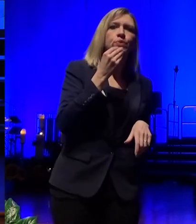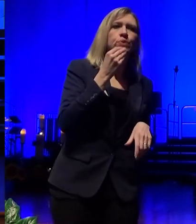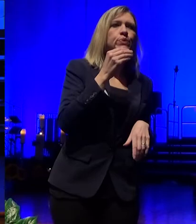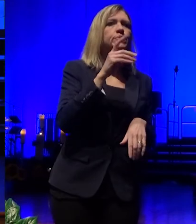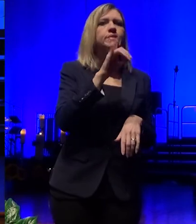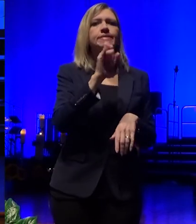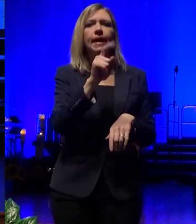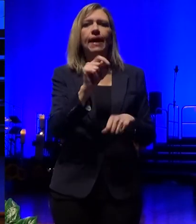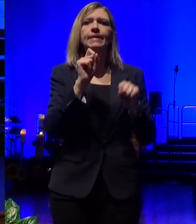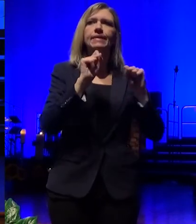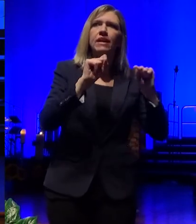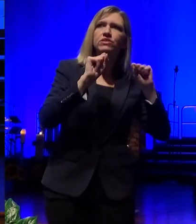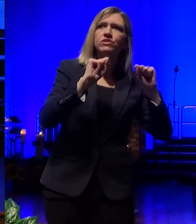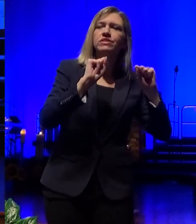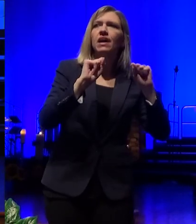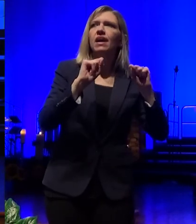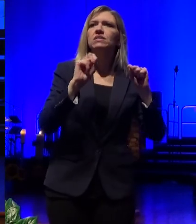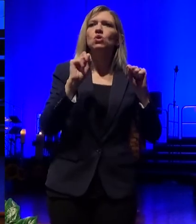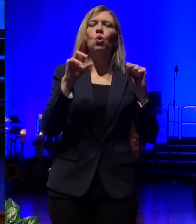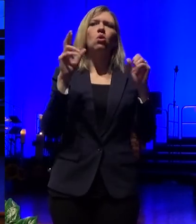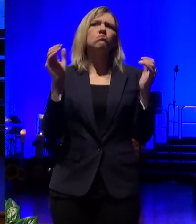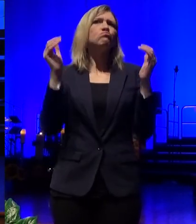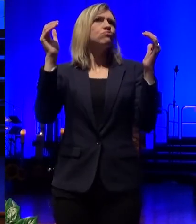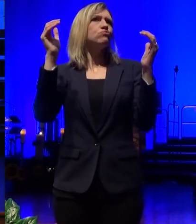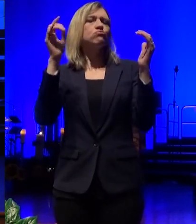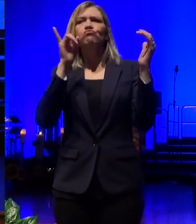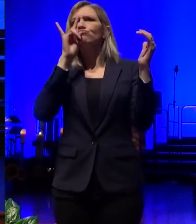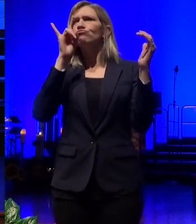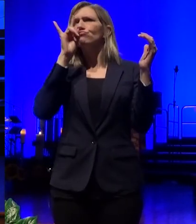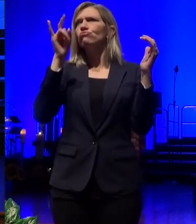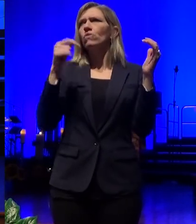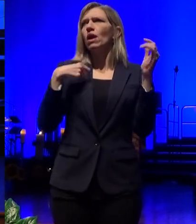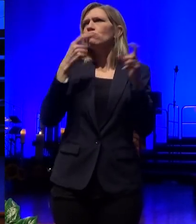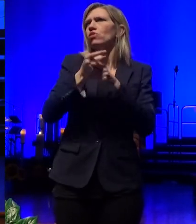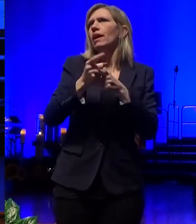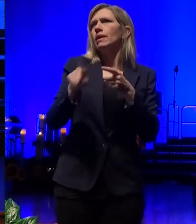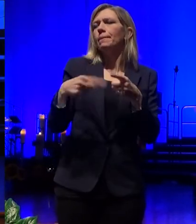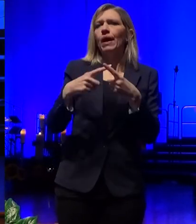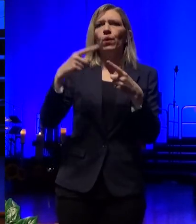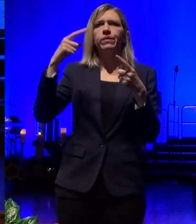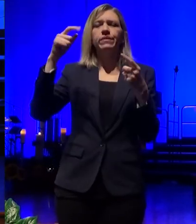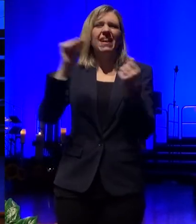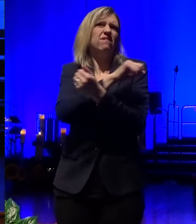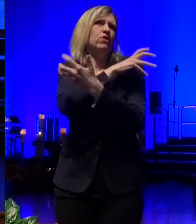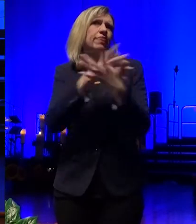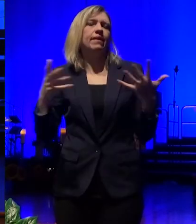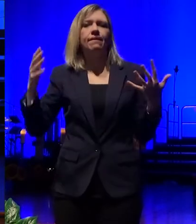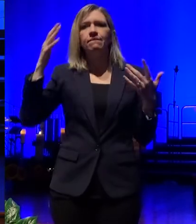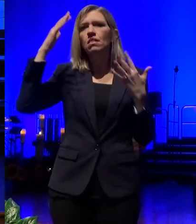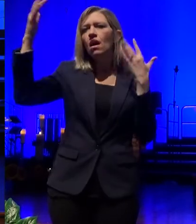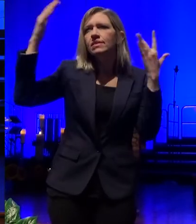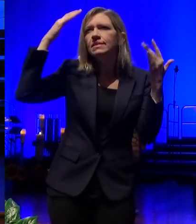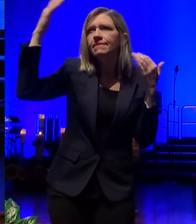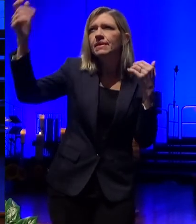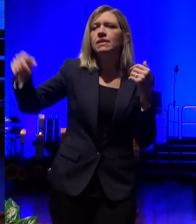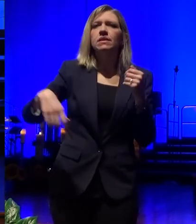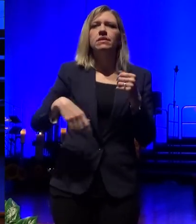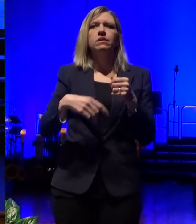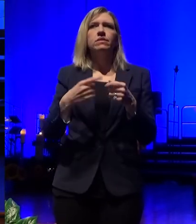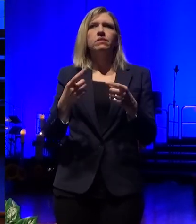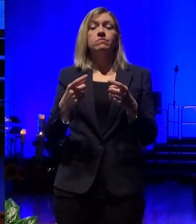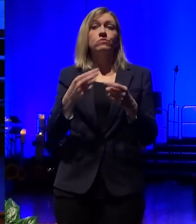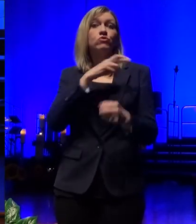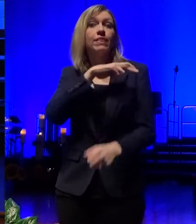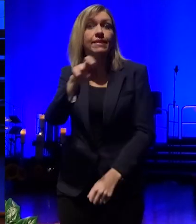exercise, and righteous beliefs about everything, including philosophy and the two big ones, right?